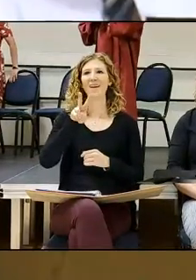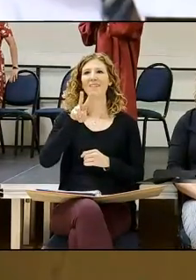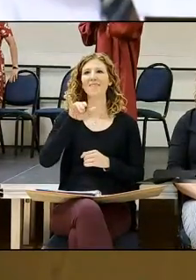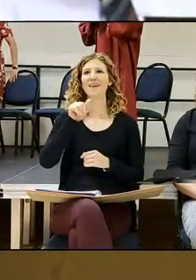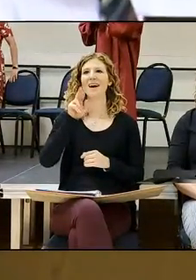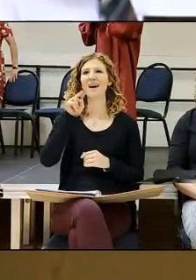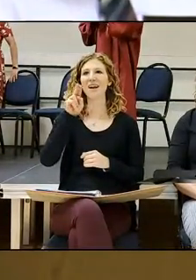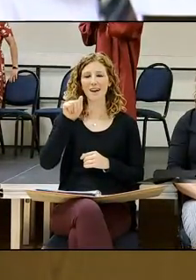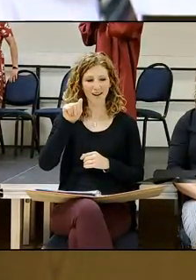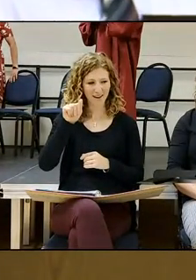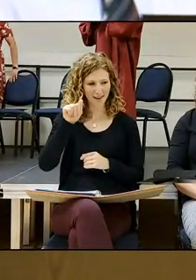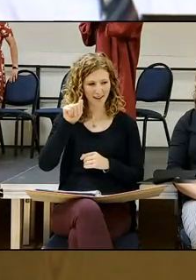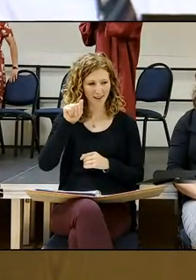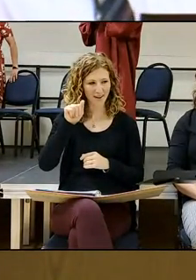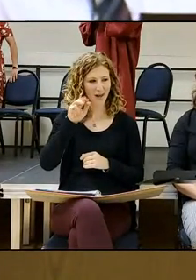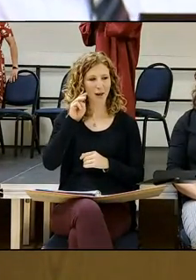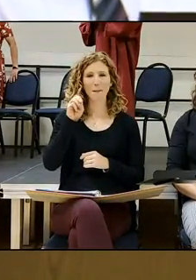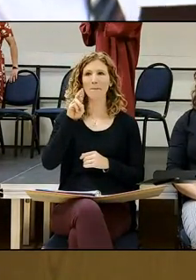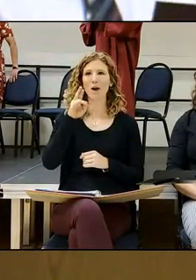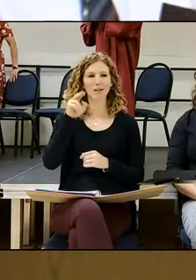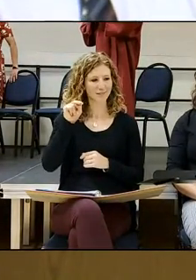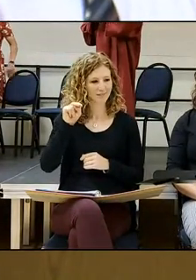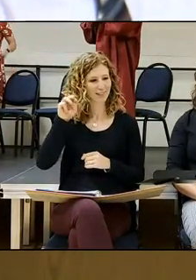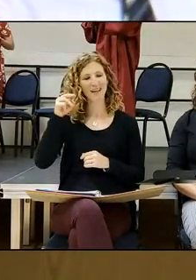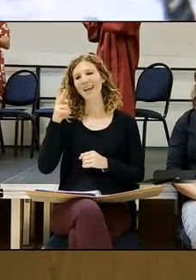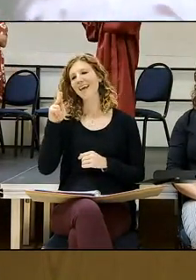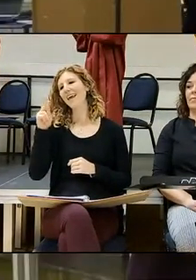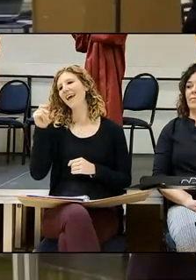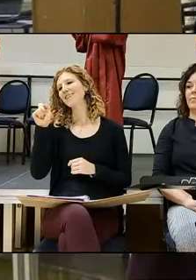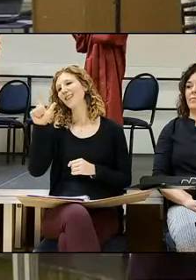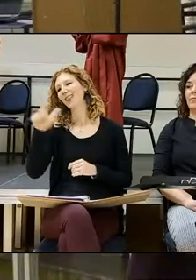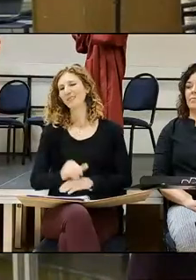Aviana Marilyn Castle.